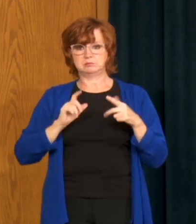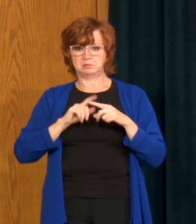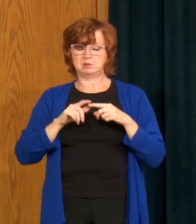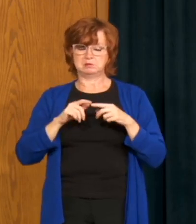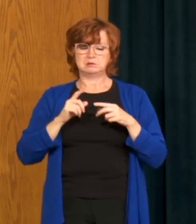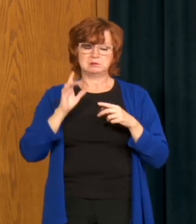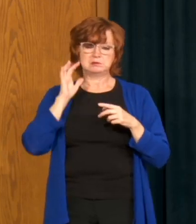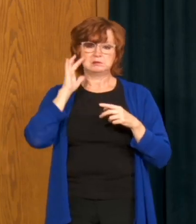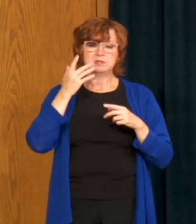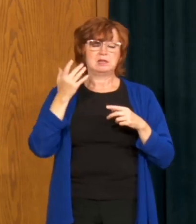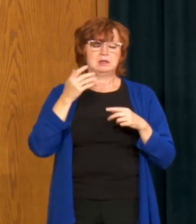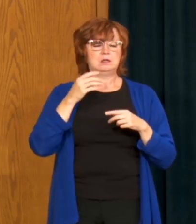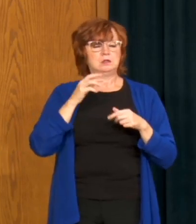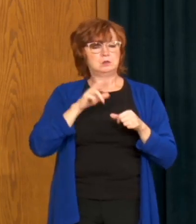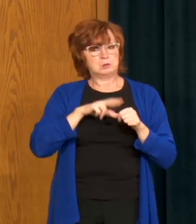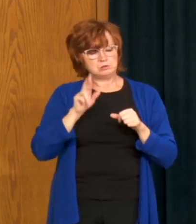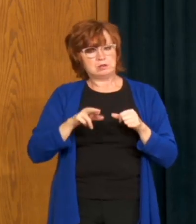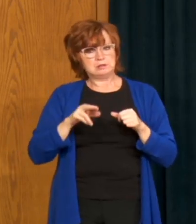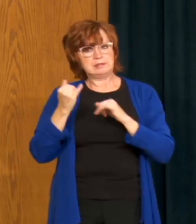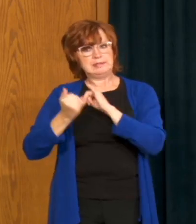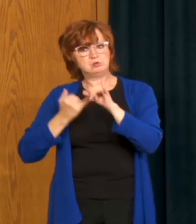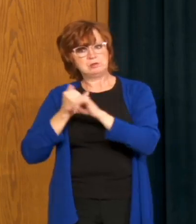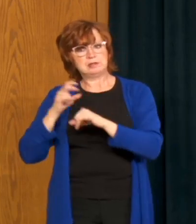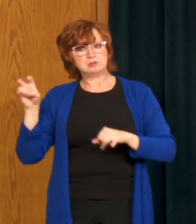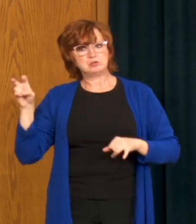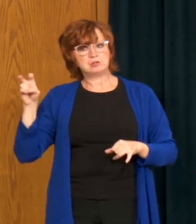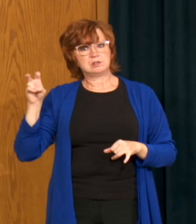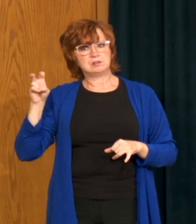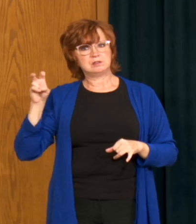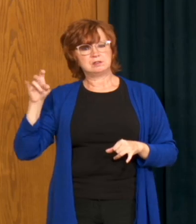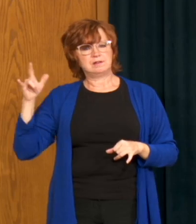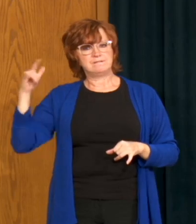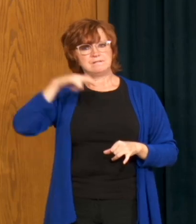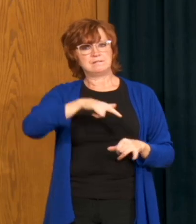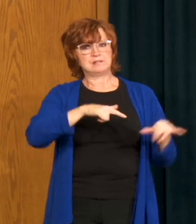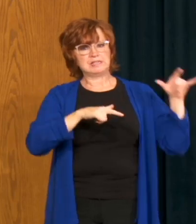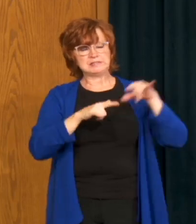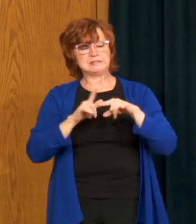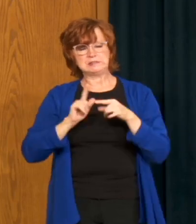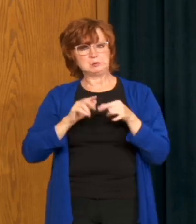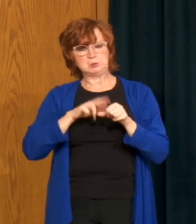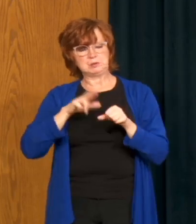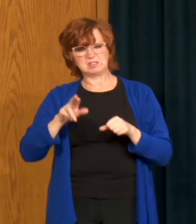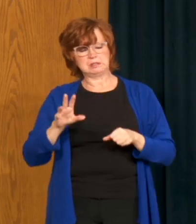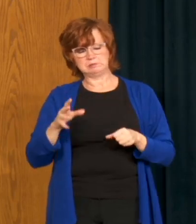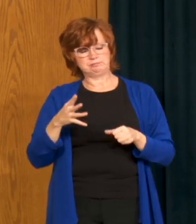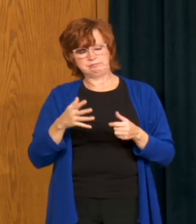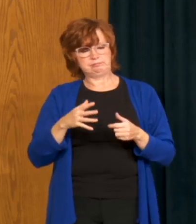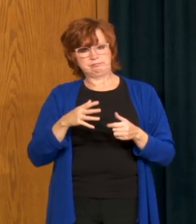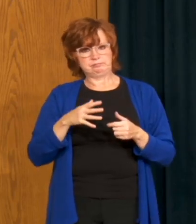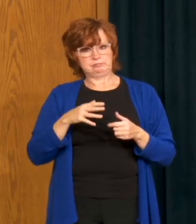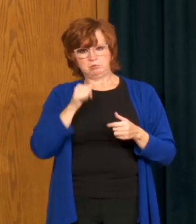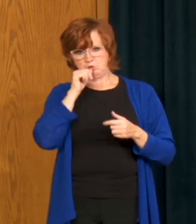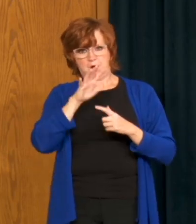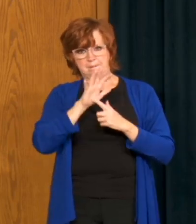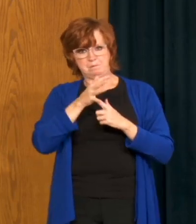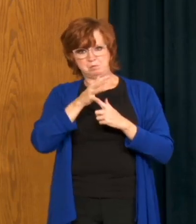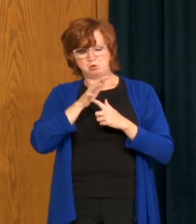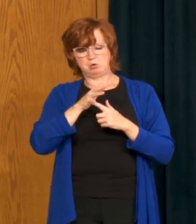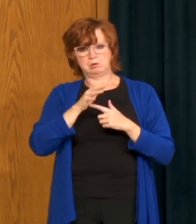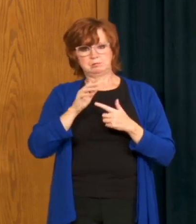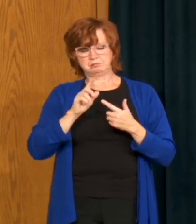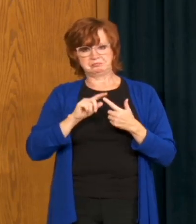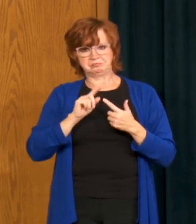are a challenge into Regina, and that's something we continually need to work on for the broader benefit